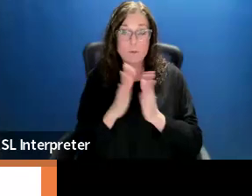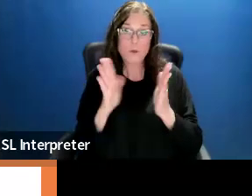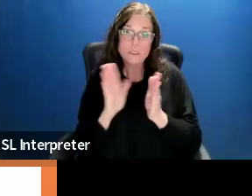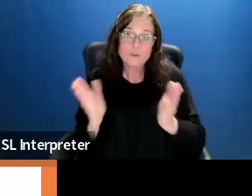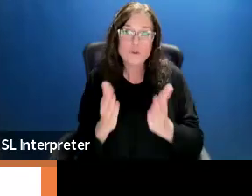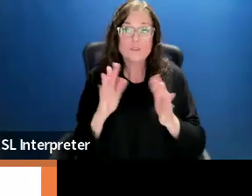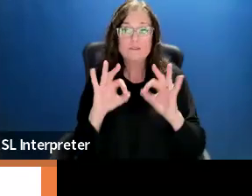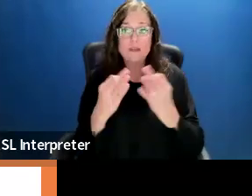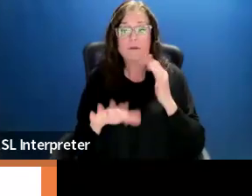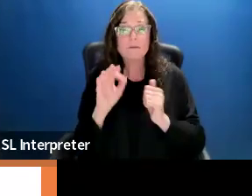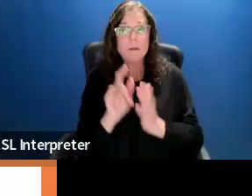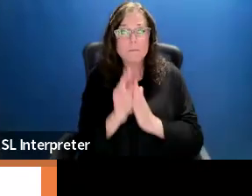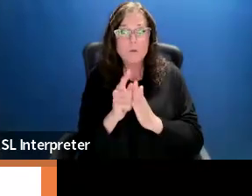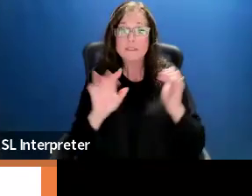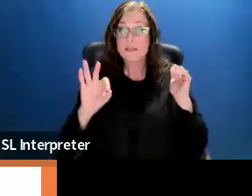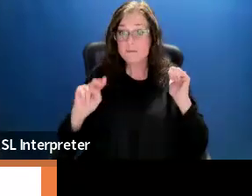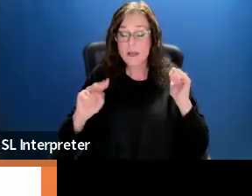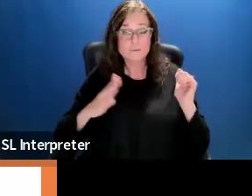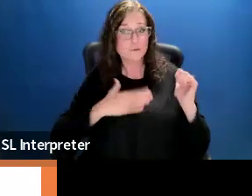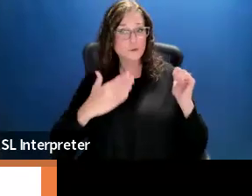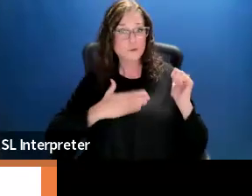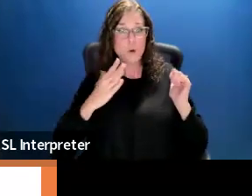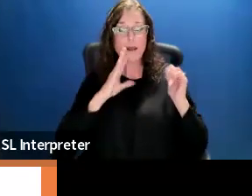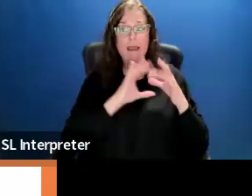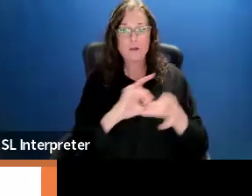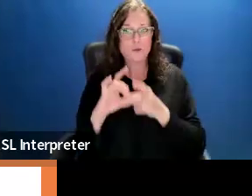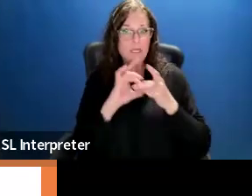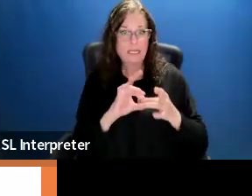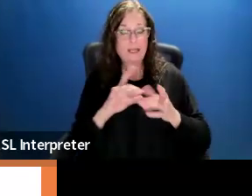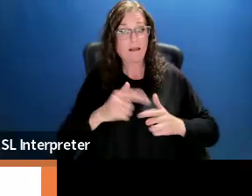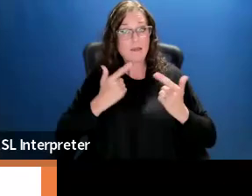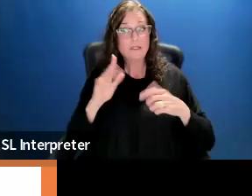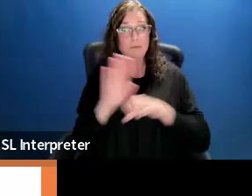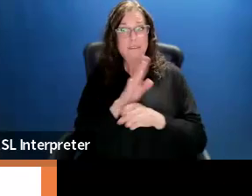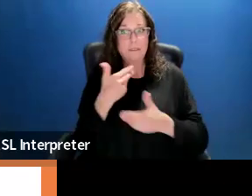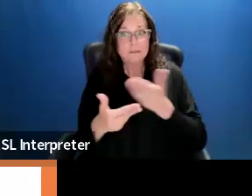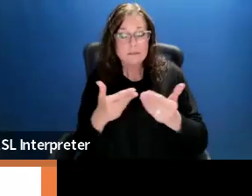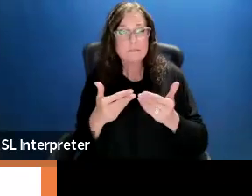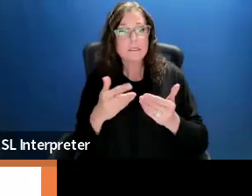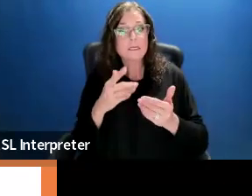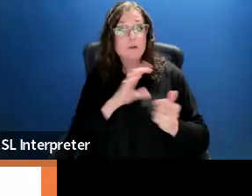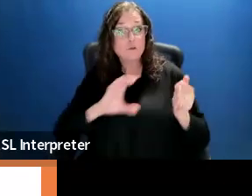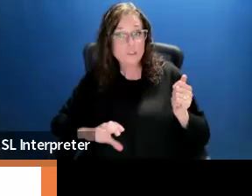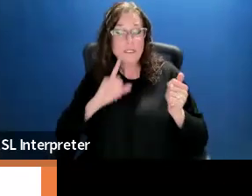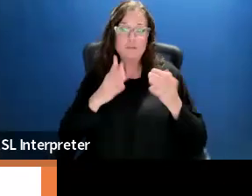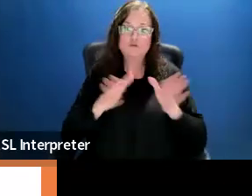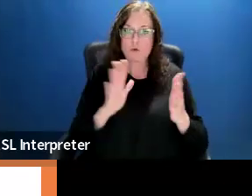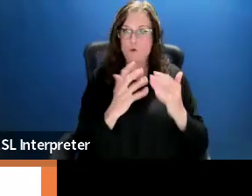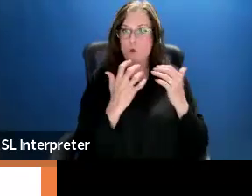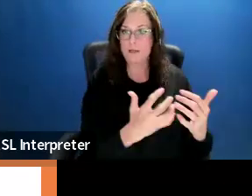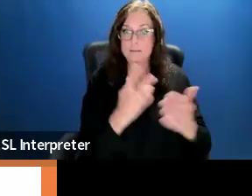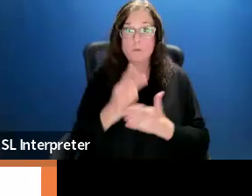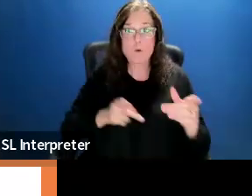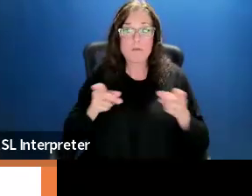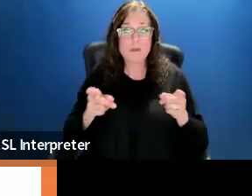encourages families to find moments of fun, joy, and unity amidst life's busyness, appealing to both Christian and general audiences.